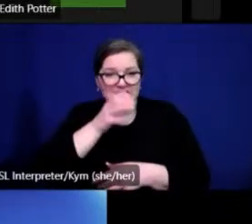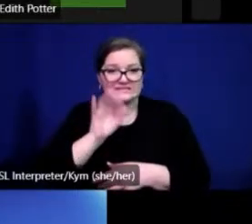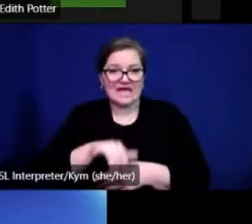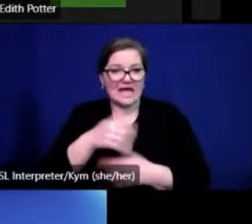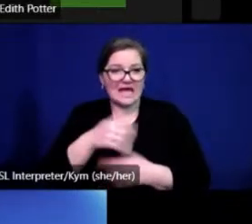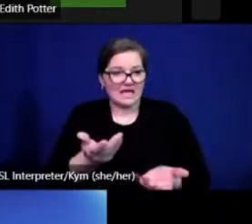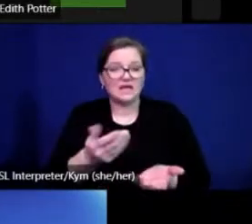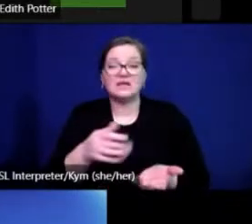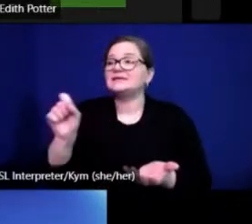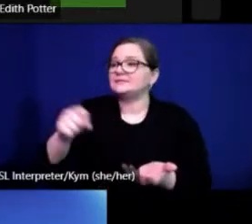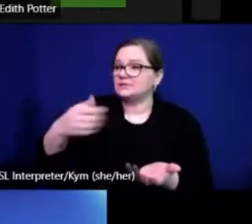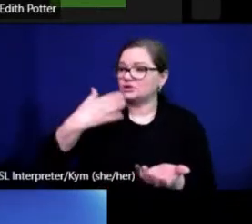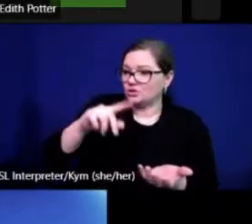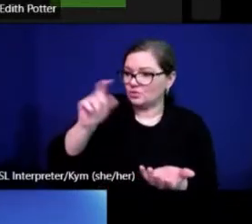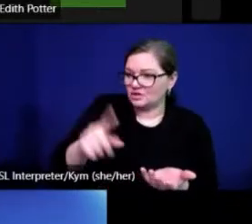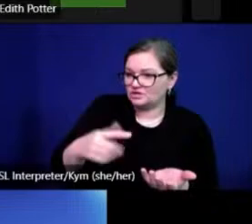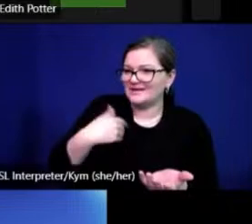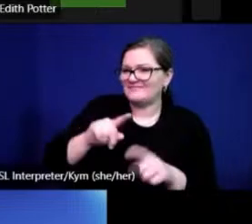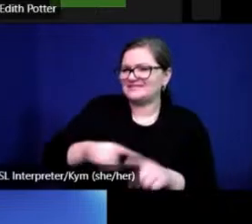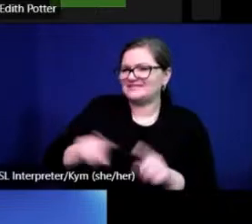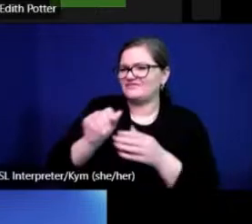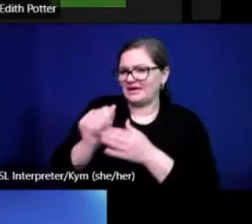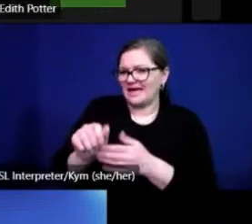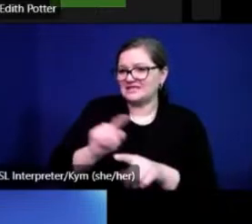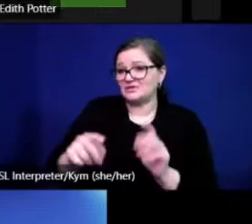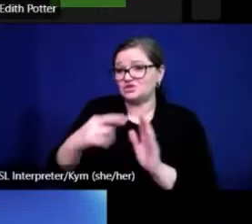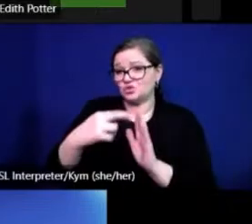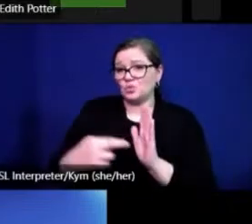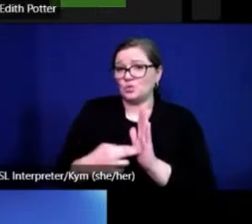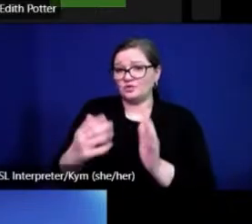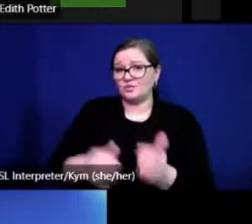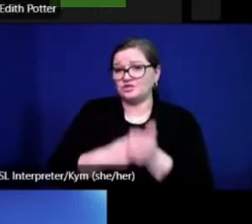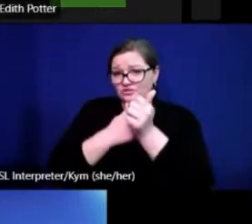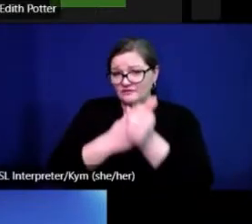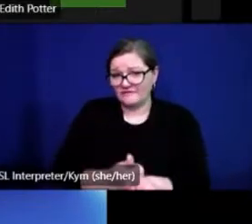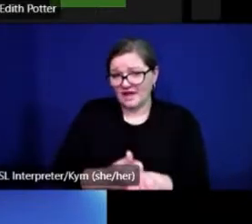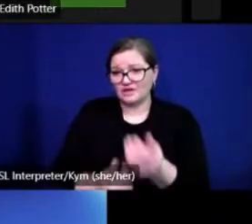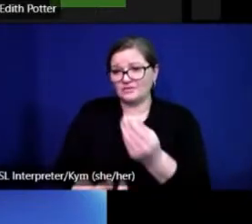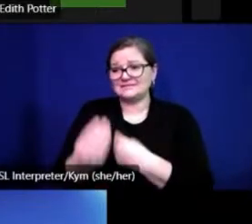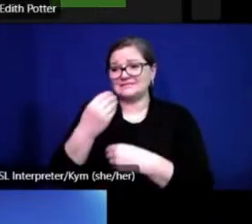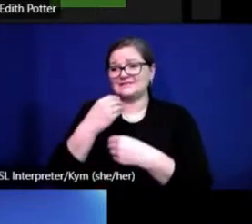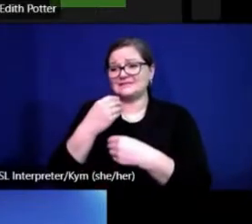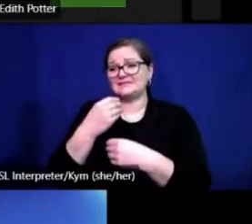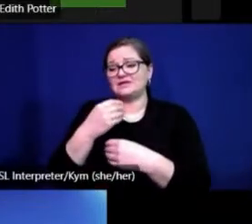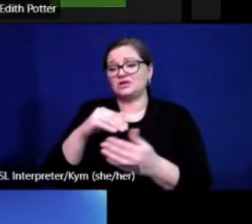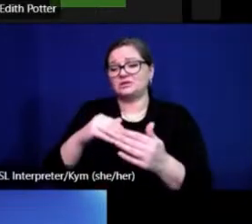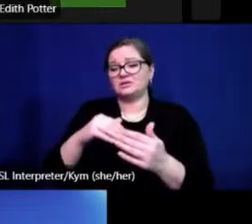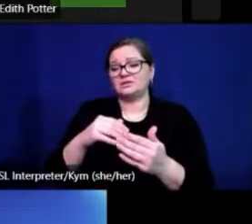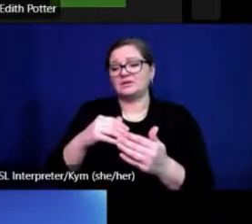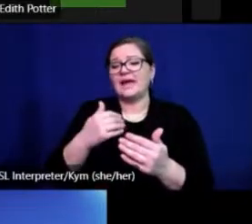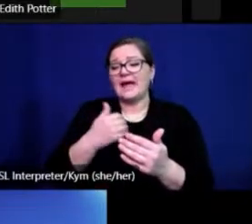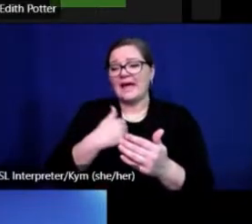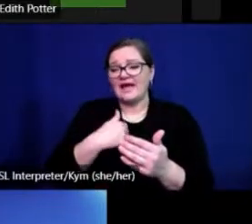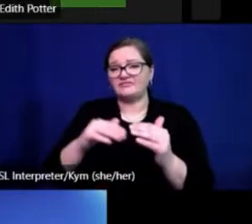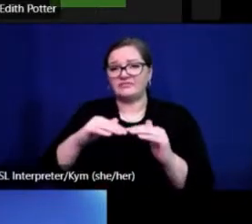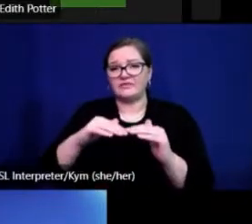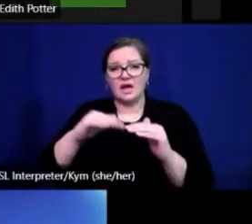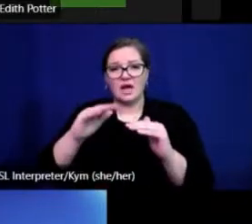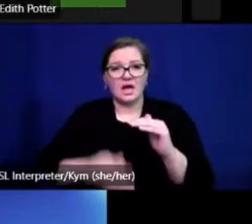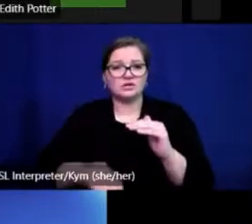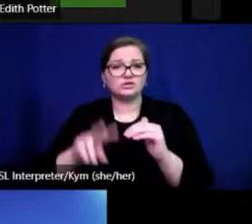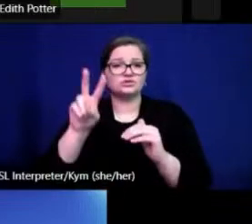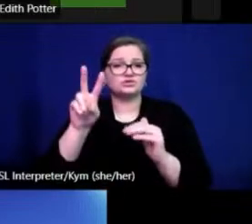there's some different guidance, but a rule of thumb is that we want to intake less than 2,300 or